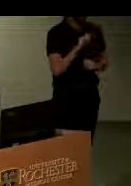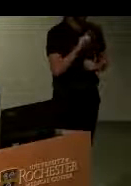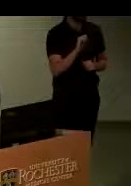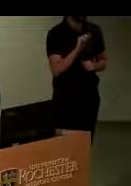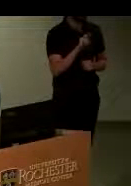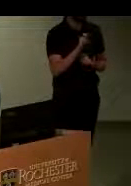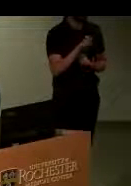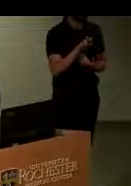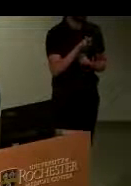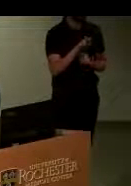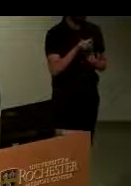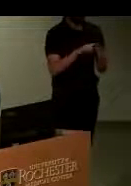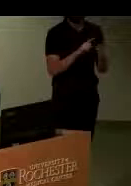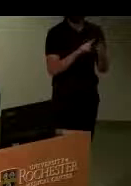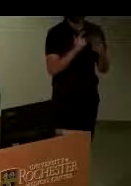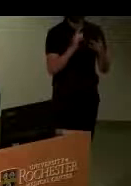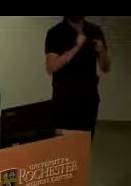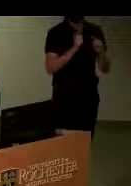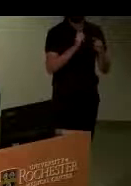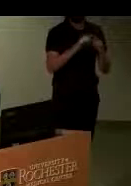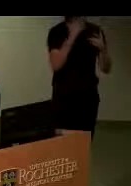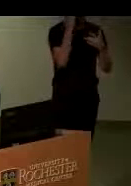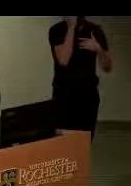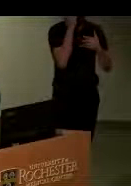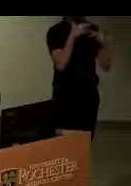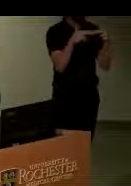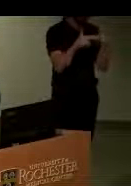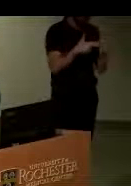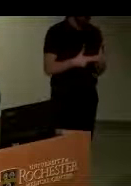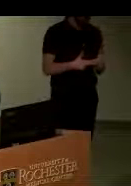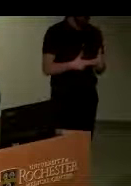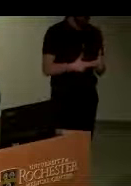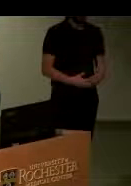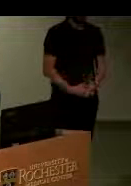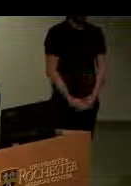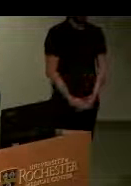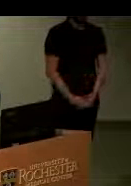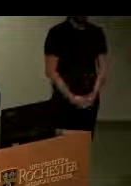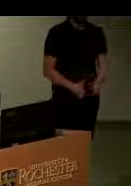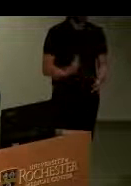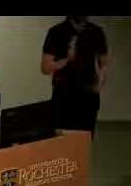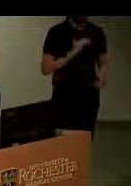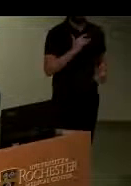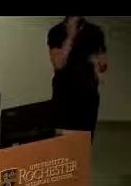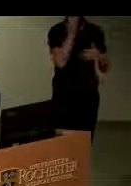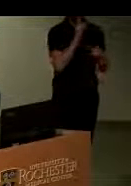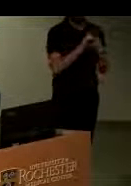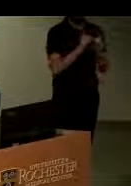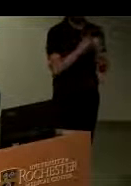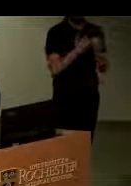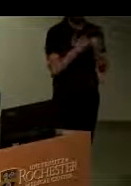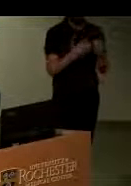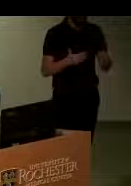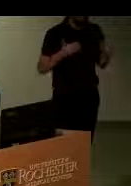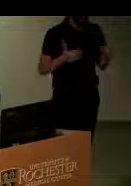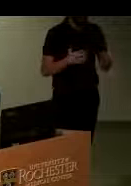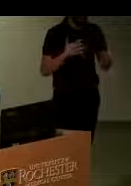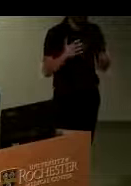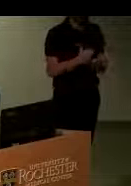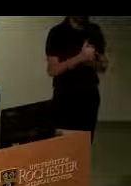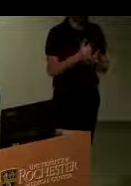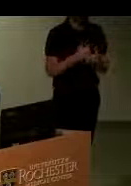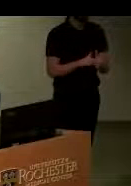looking at pathologic slides. Our pathology department really stepped up to the plate. We